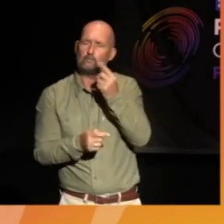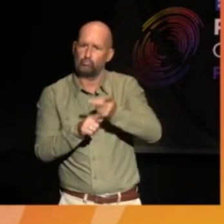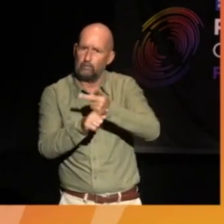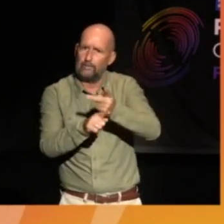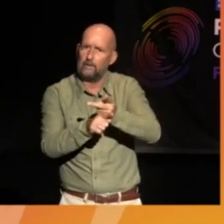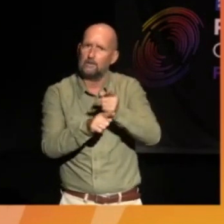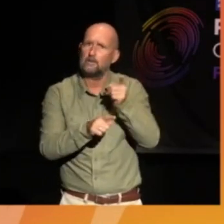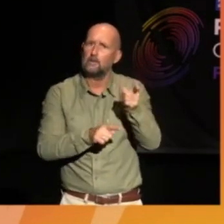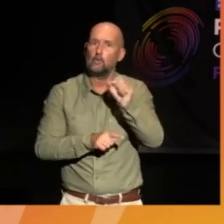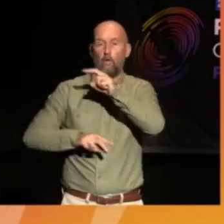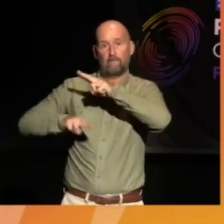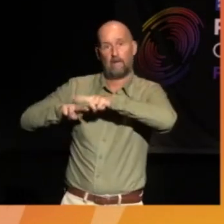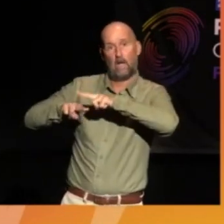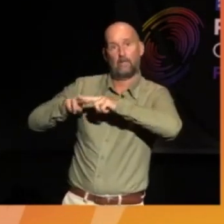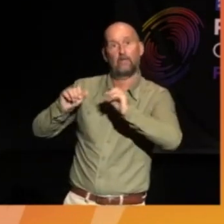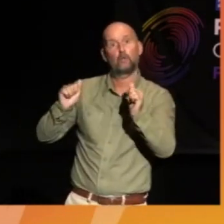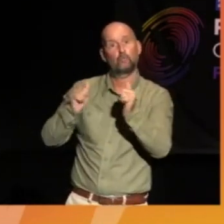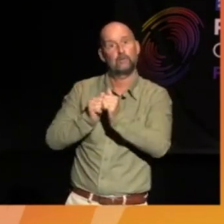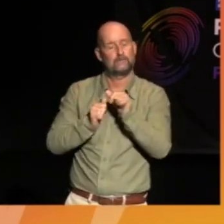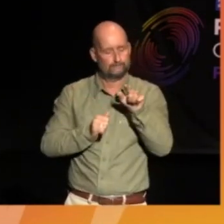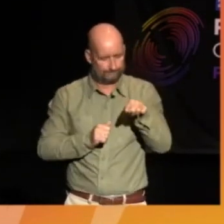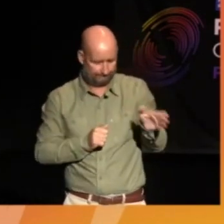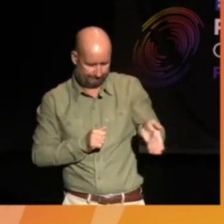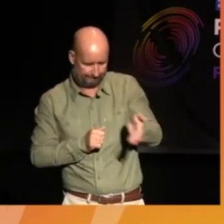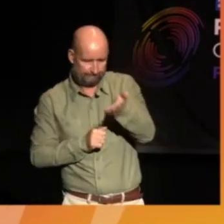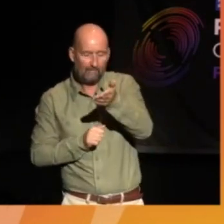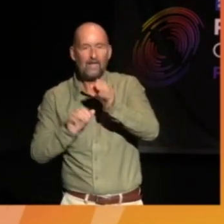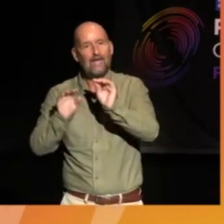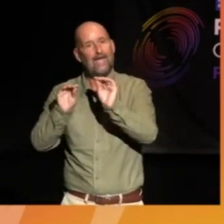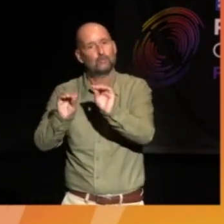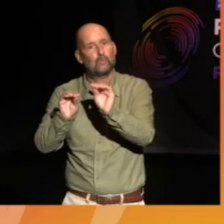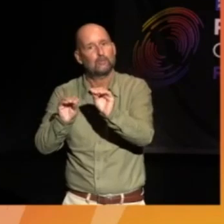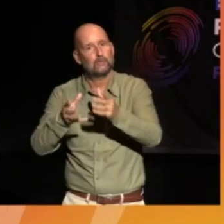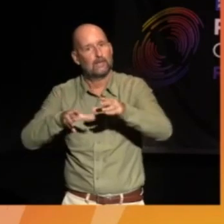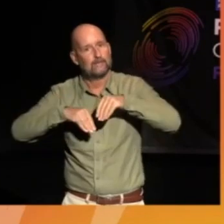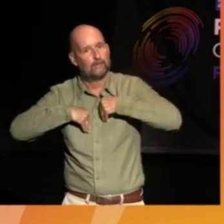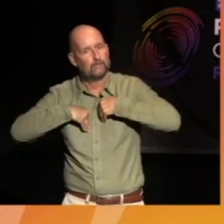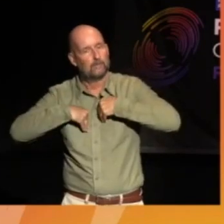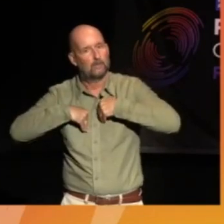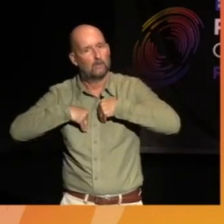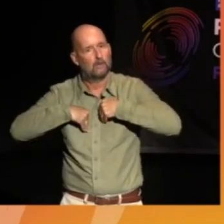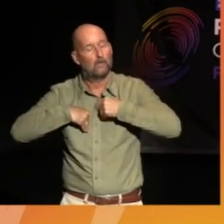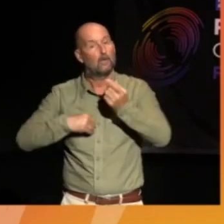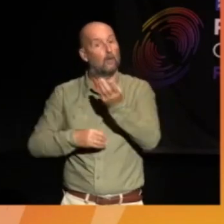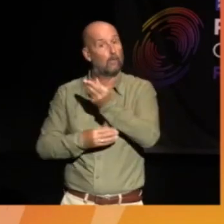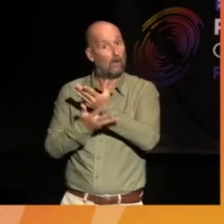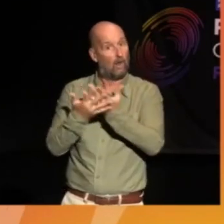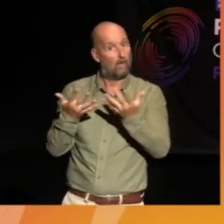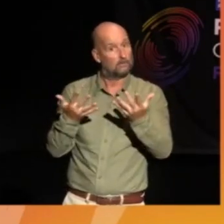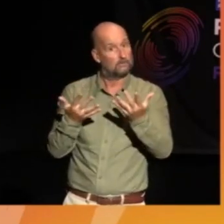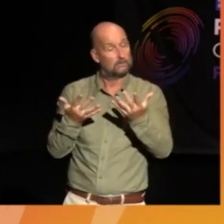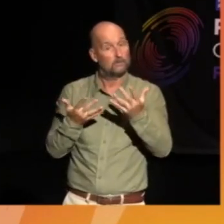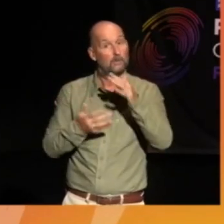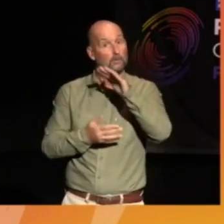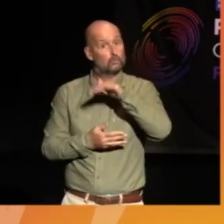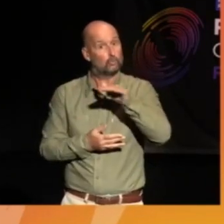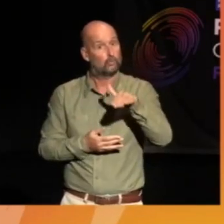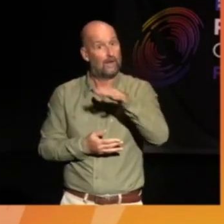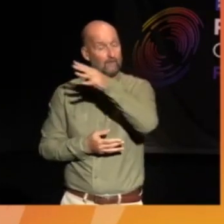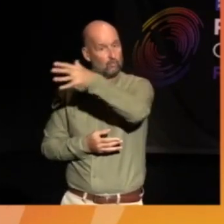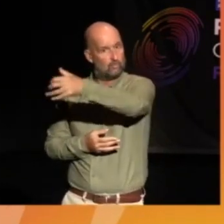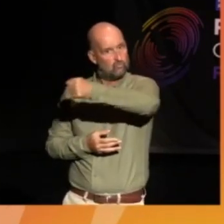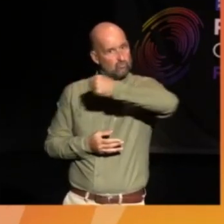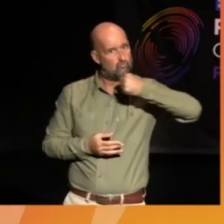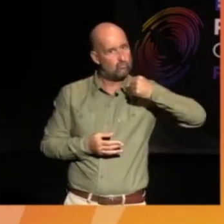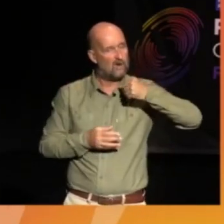story, your father agreed that you should go and be educated, but are there many circumstances in which the children have to be removed from their